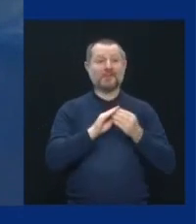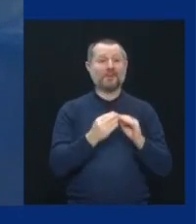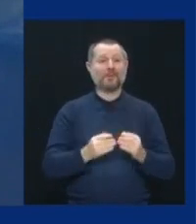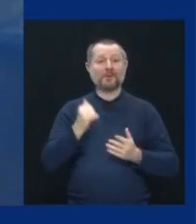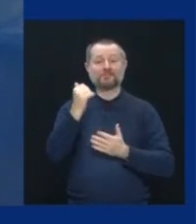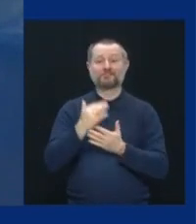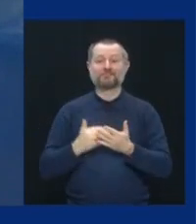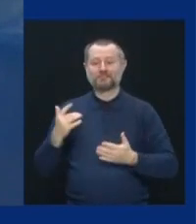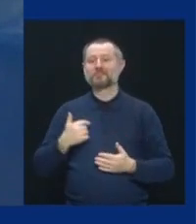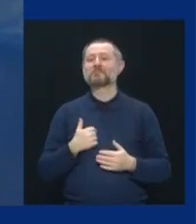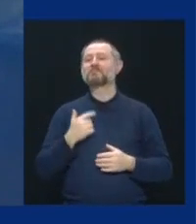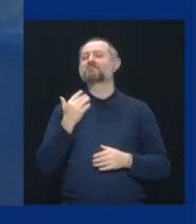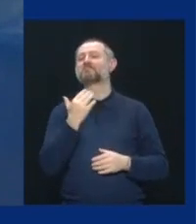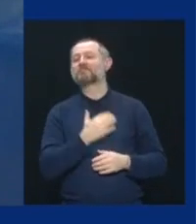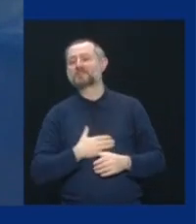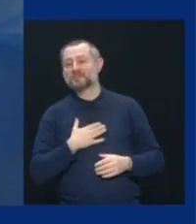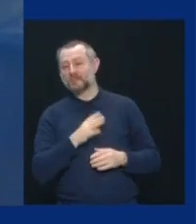out